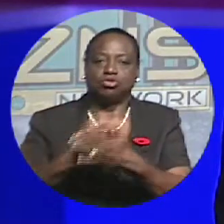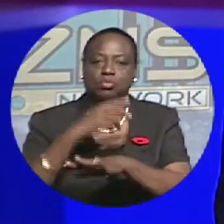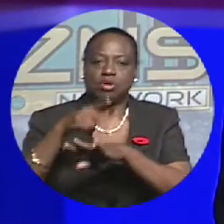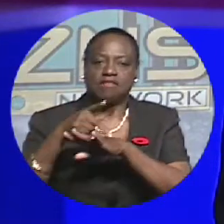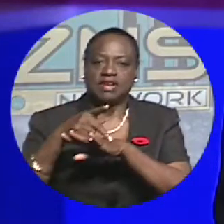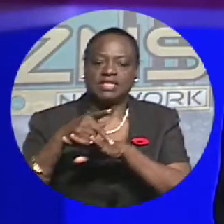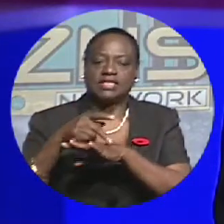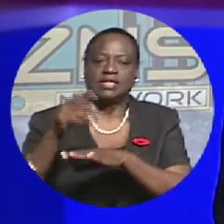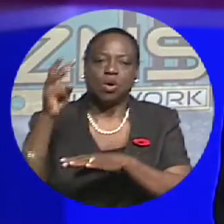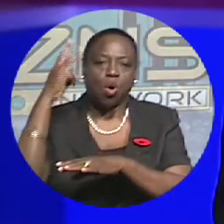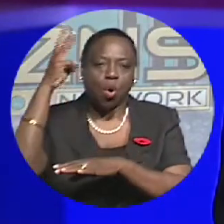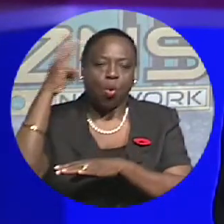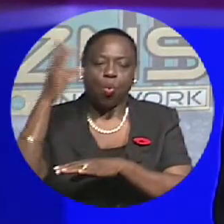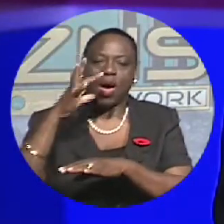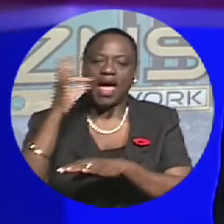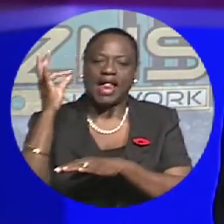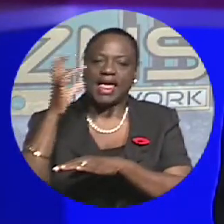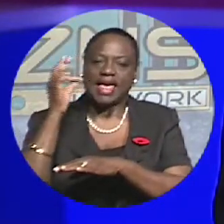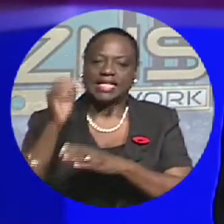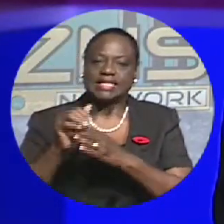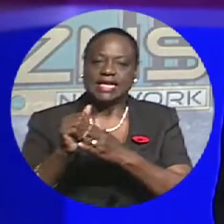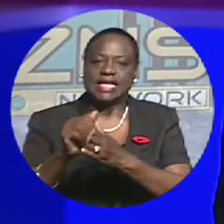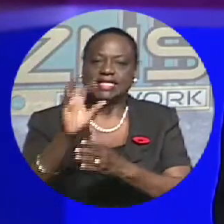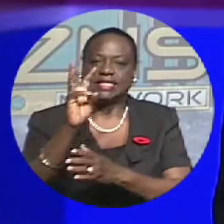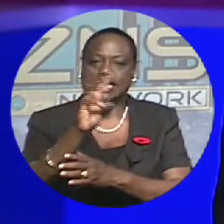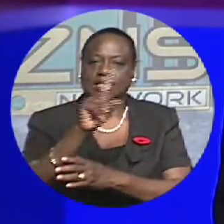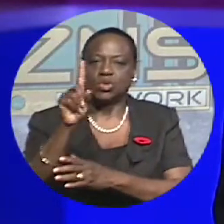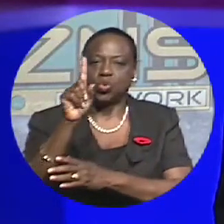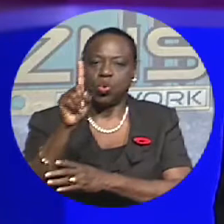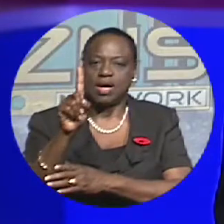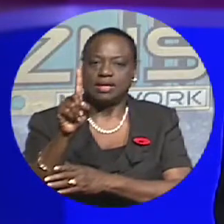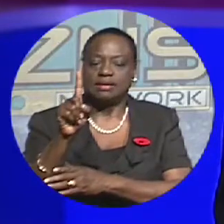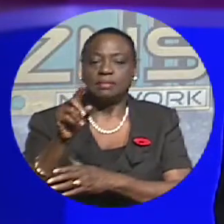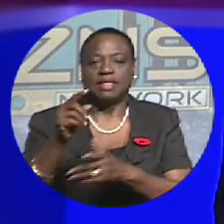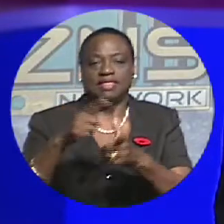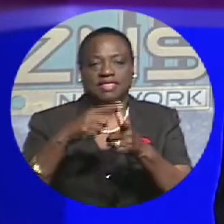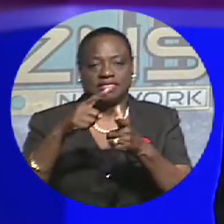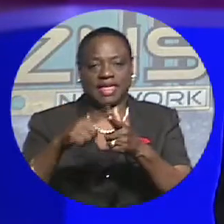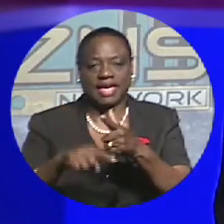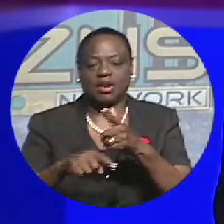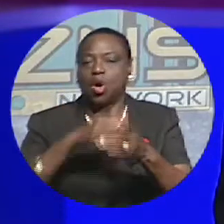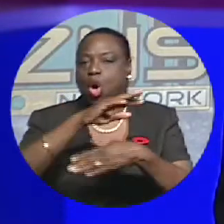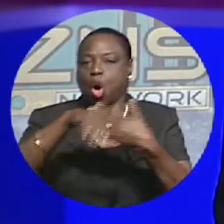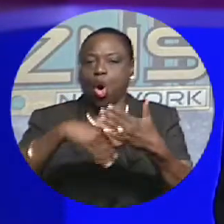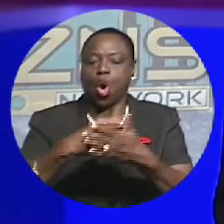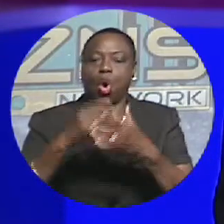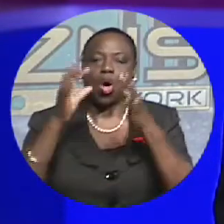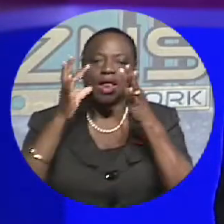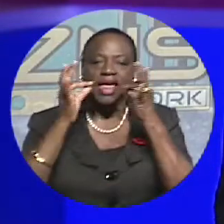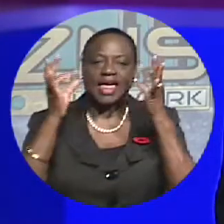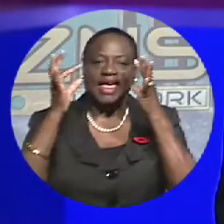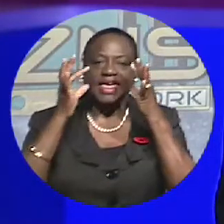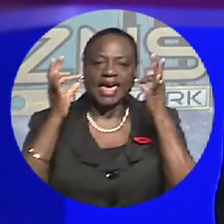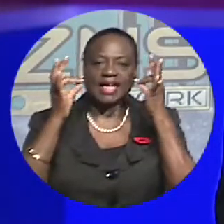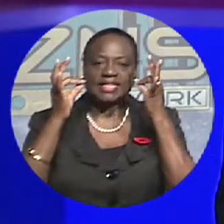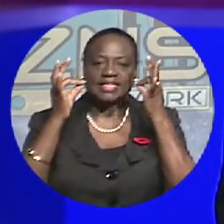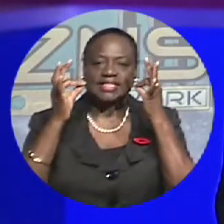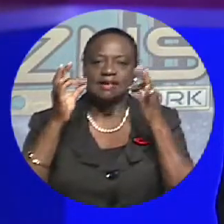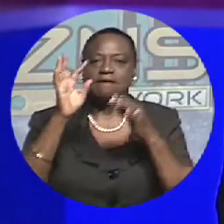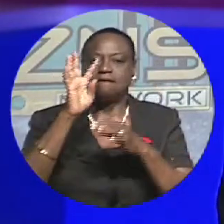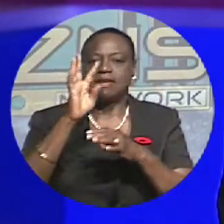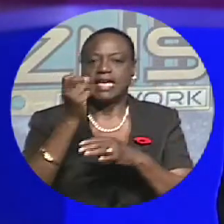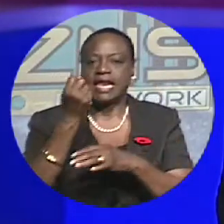ropes, leading 6-1 after 4 innings. From there, though, this one would be all Cats. They clawed their way back for